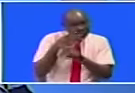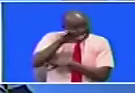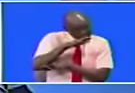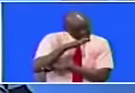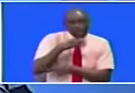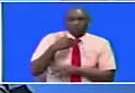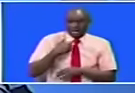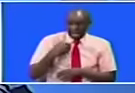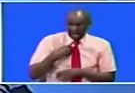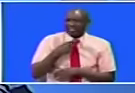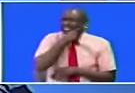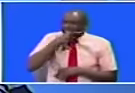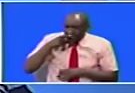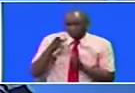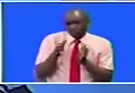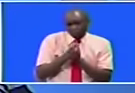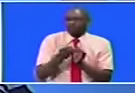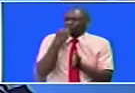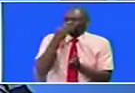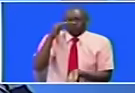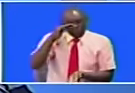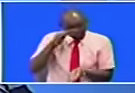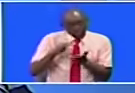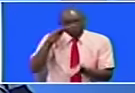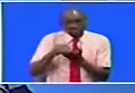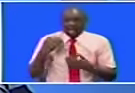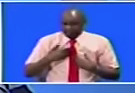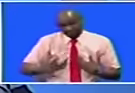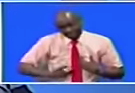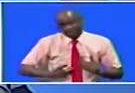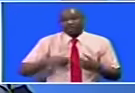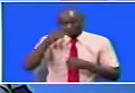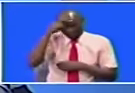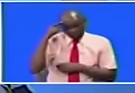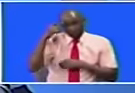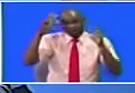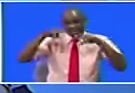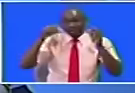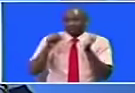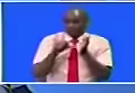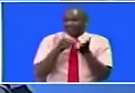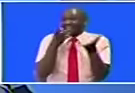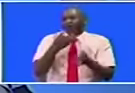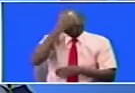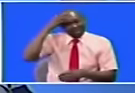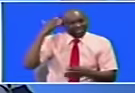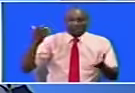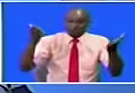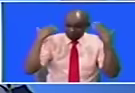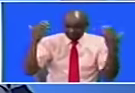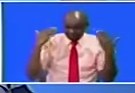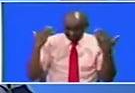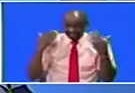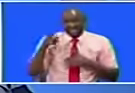however, perennial drought and subsequent food shortage due to unreliable rainfall is now a thing of the past, as